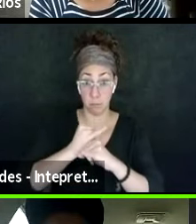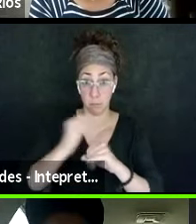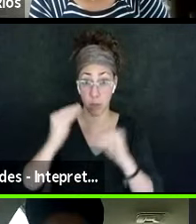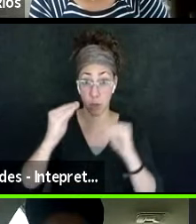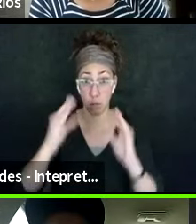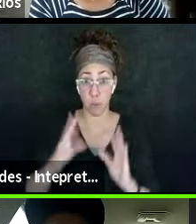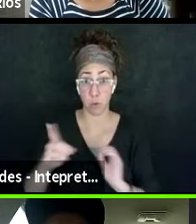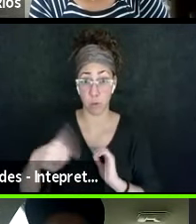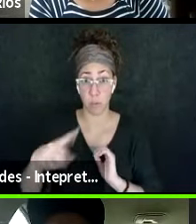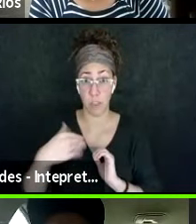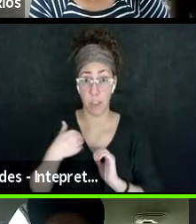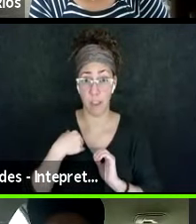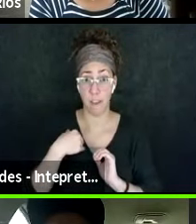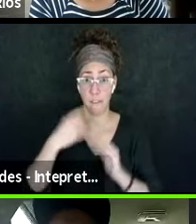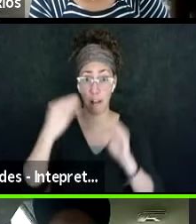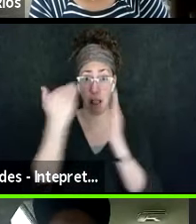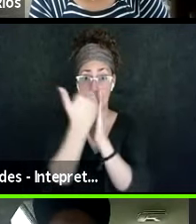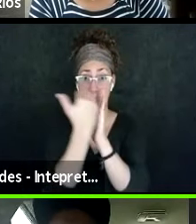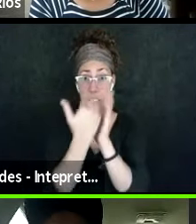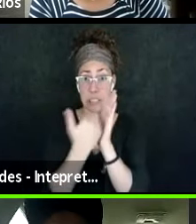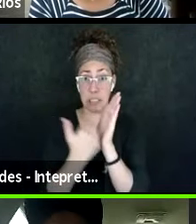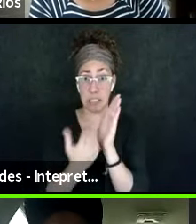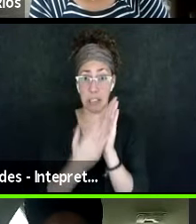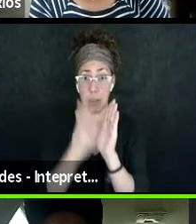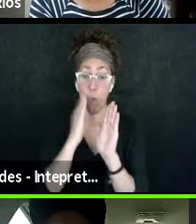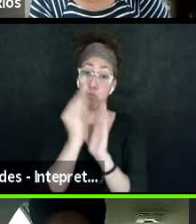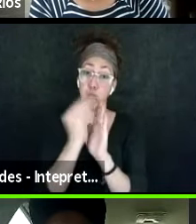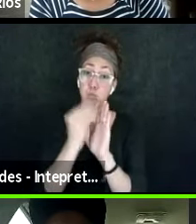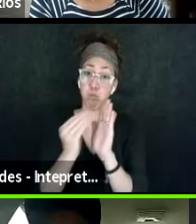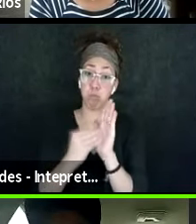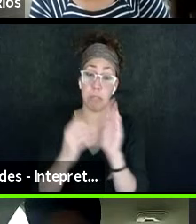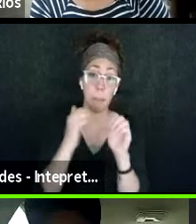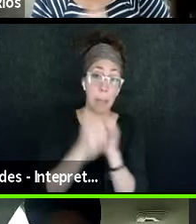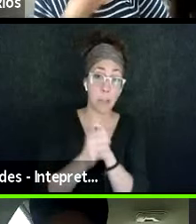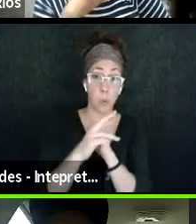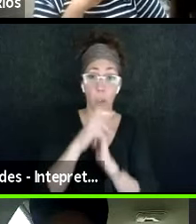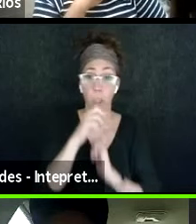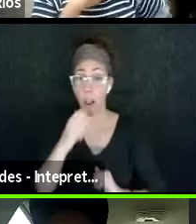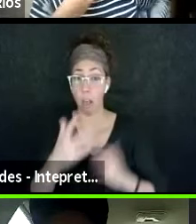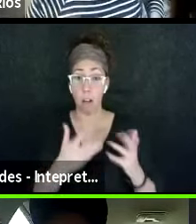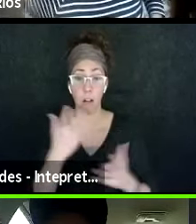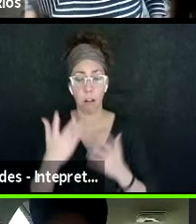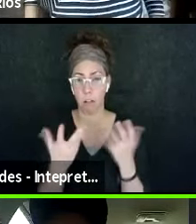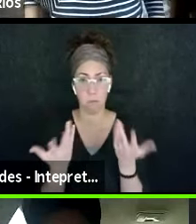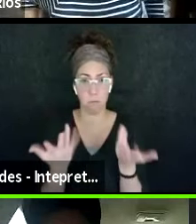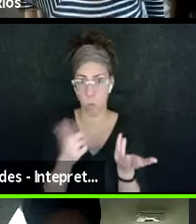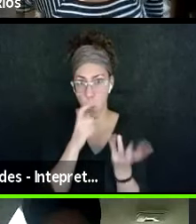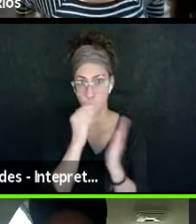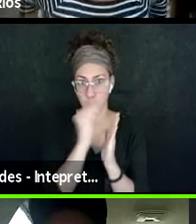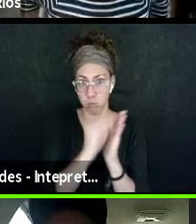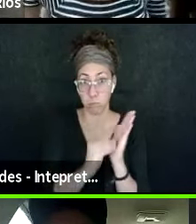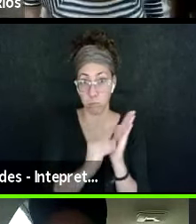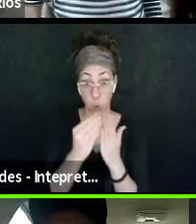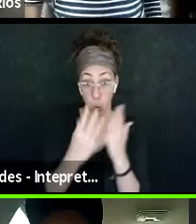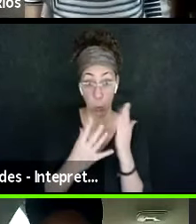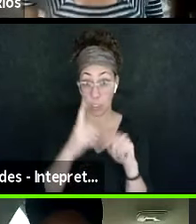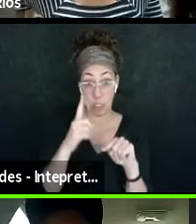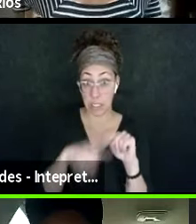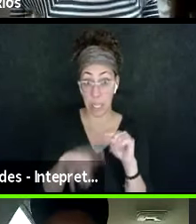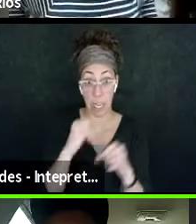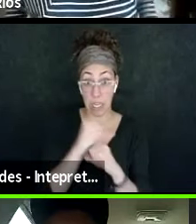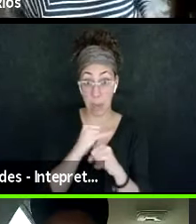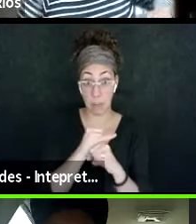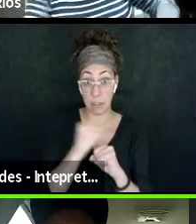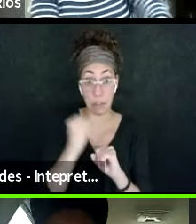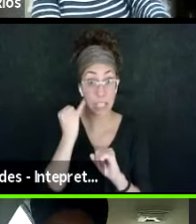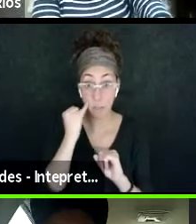of all their students and whether or not they took that test for that day? Are students not going to be allowed to be on campus if they did not take that